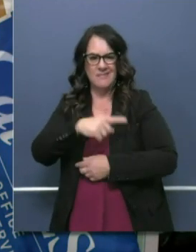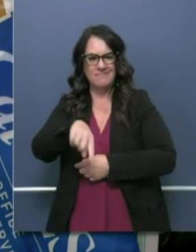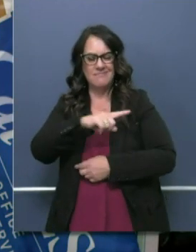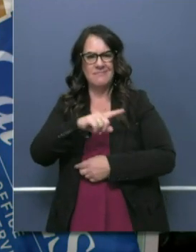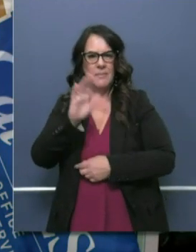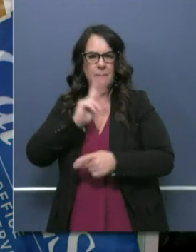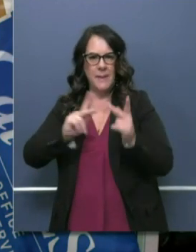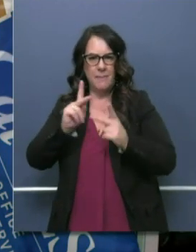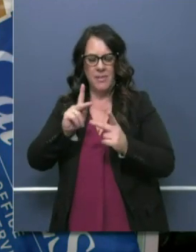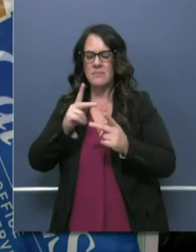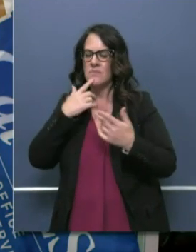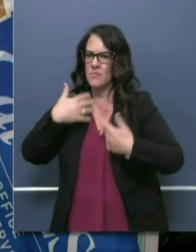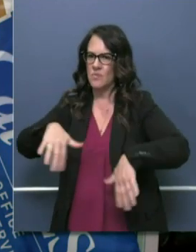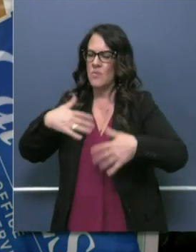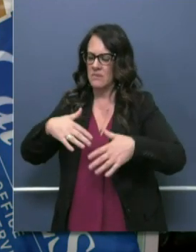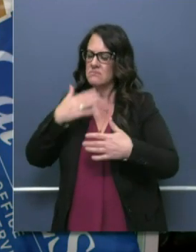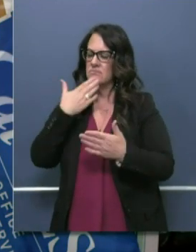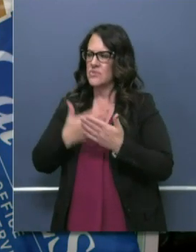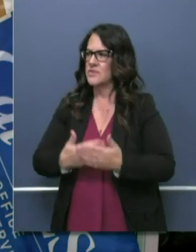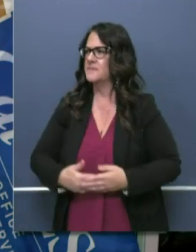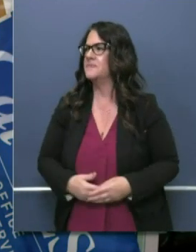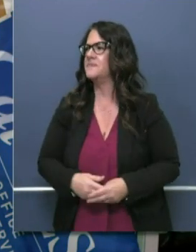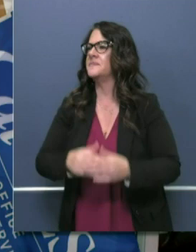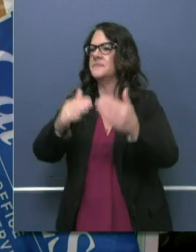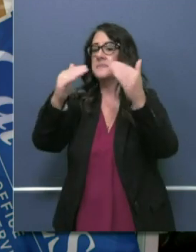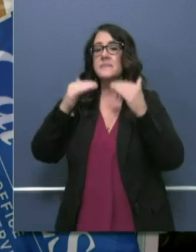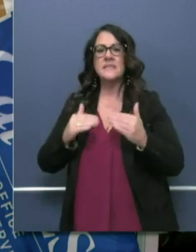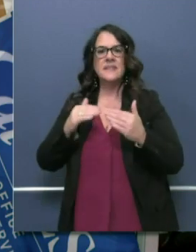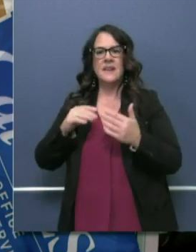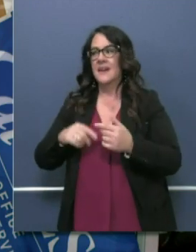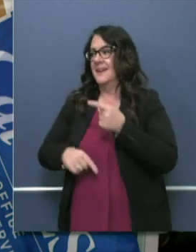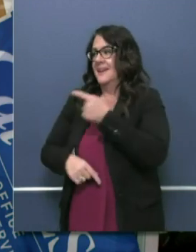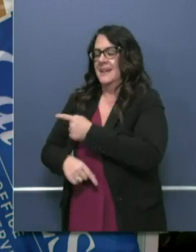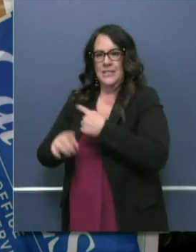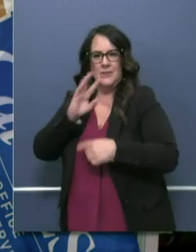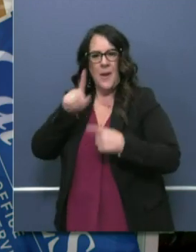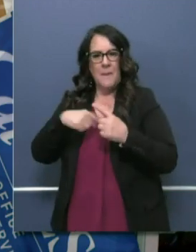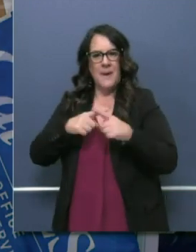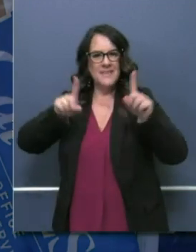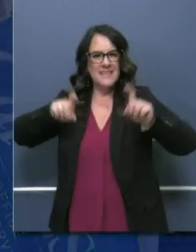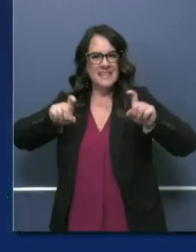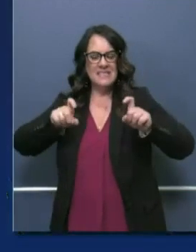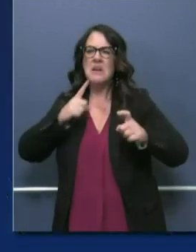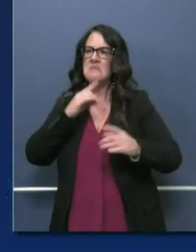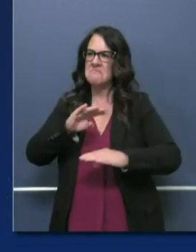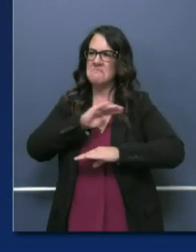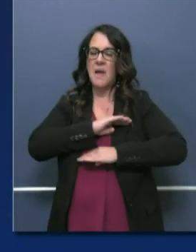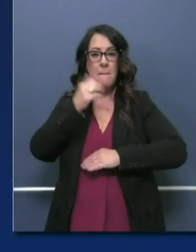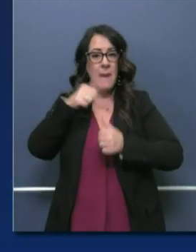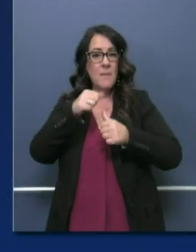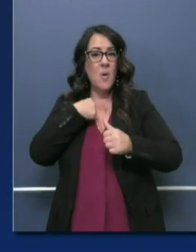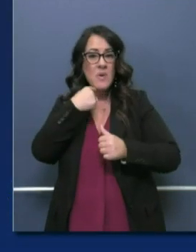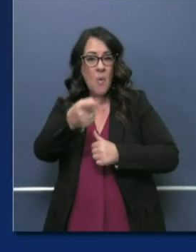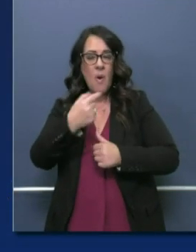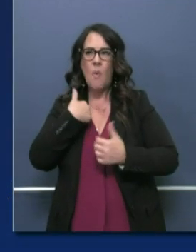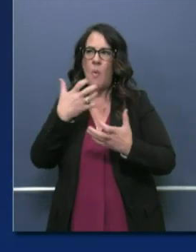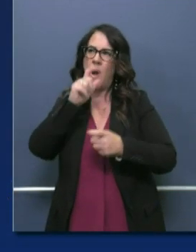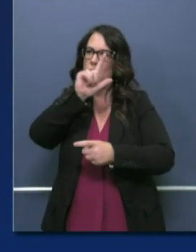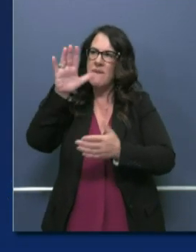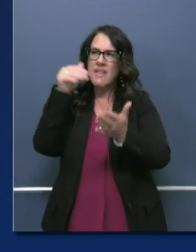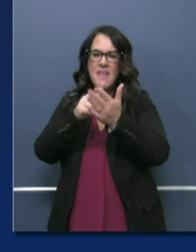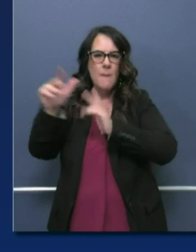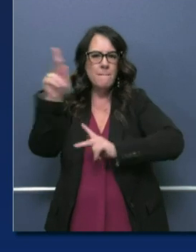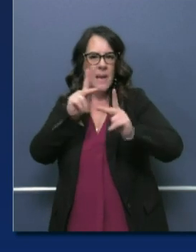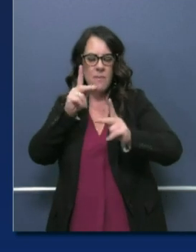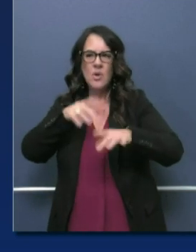are growing our testing capacity. You hear about this virtually every day. We have met our goal of 25,000 tests per day. And we have